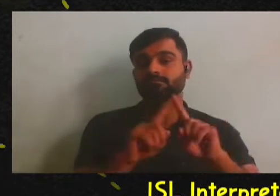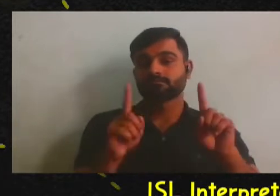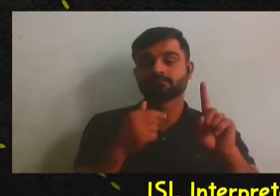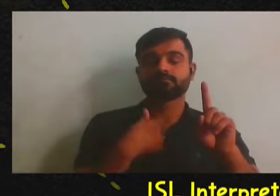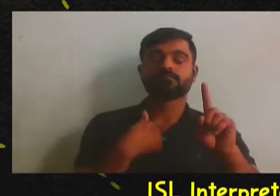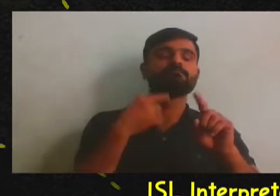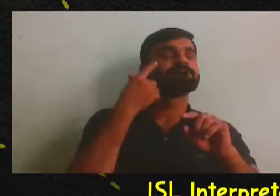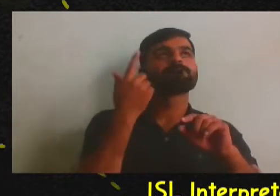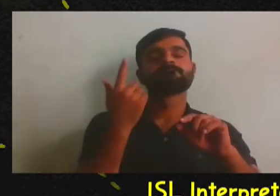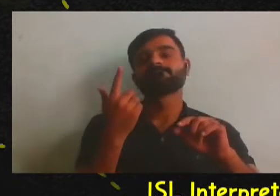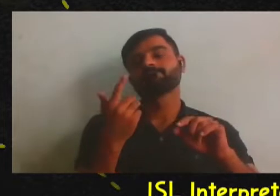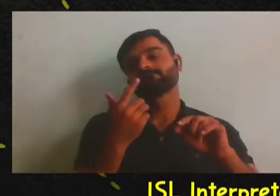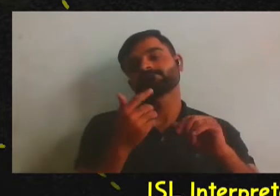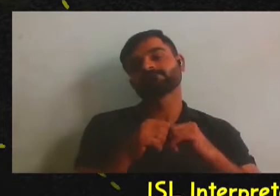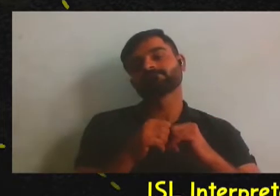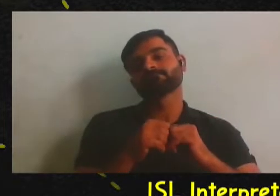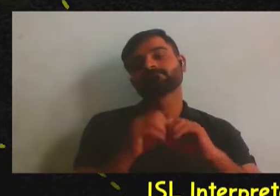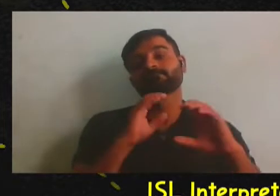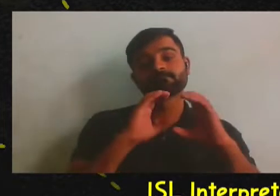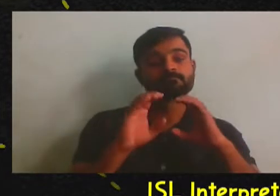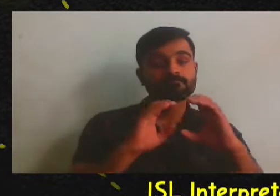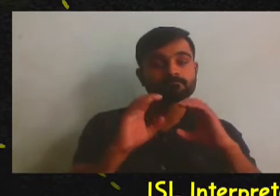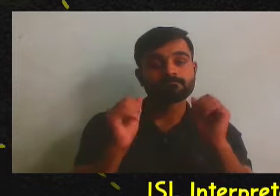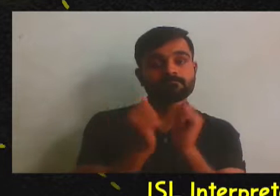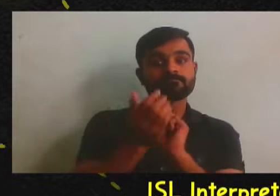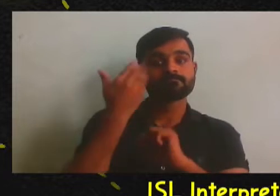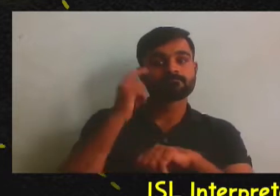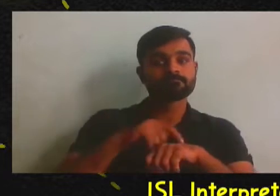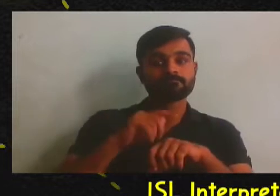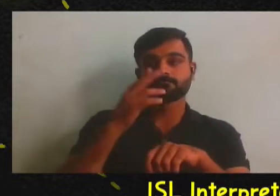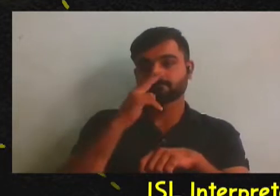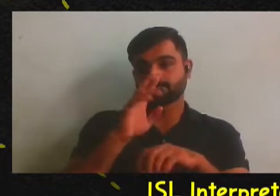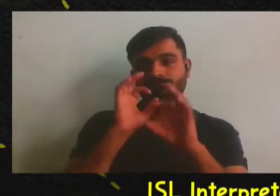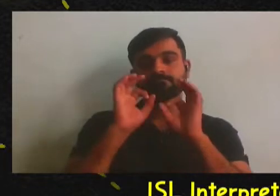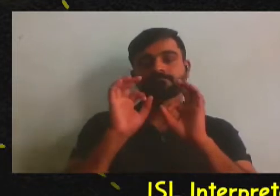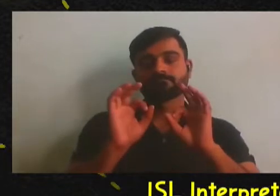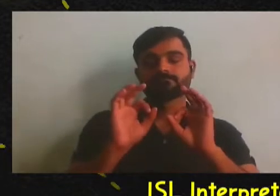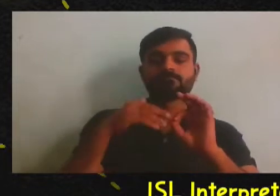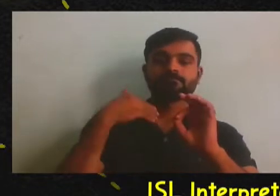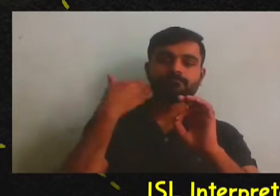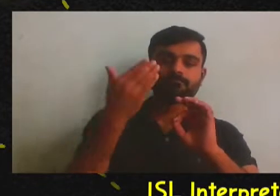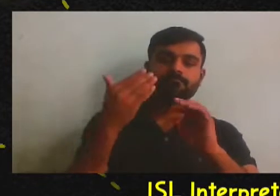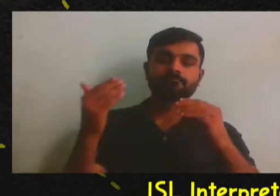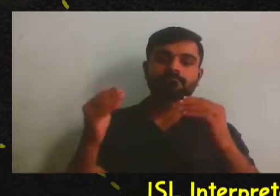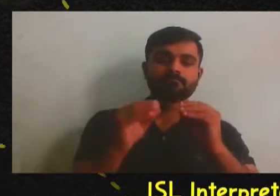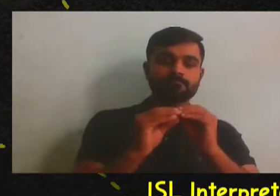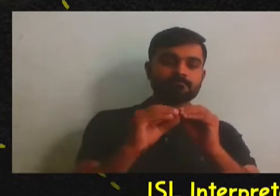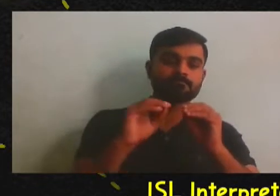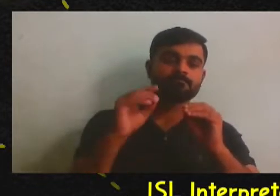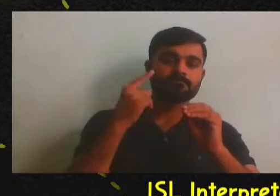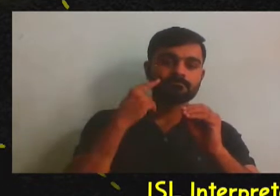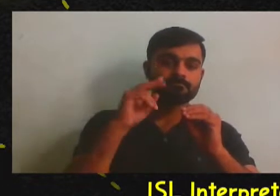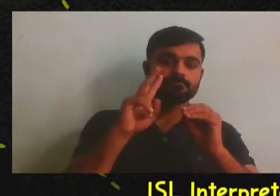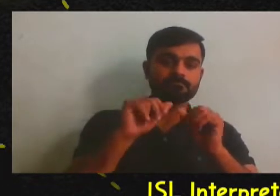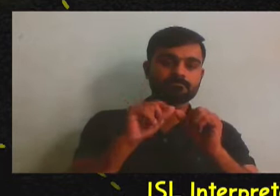think our conversations are tying in very nicely, since Biva comes in from